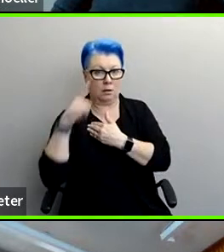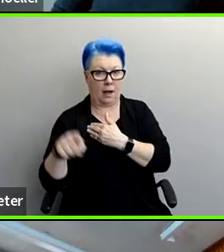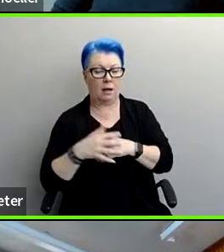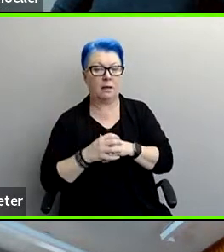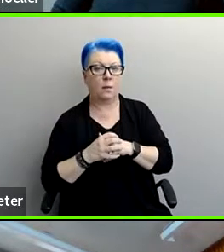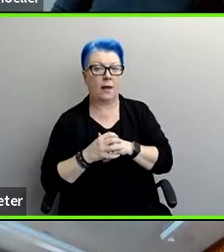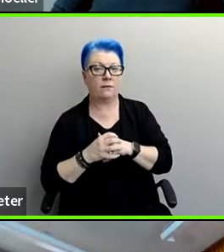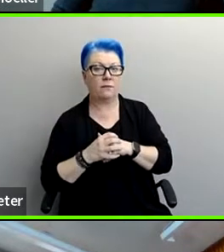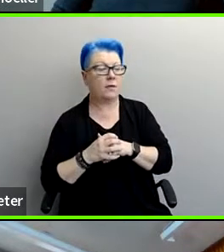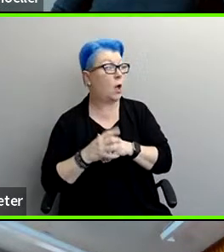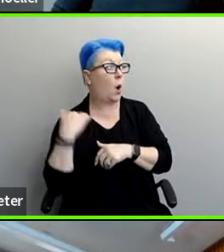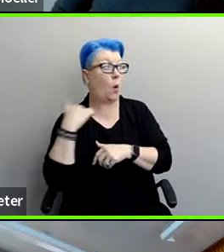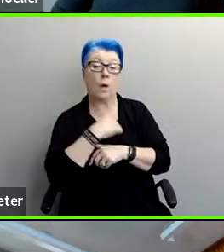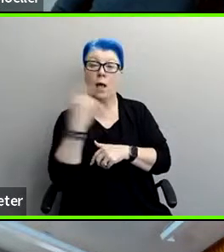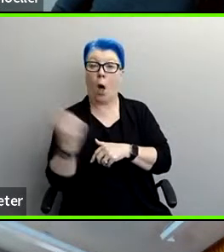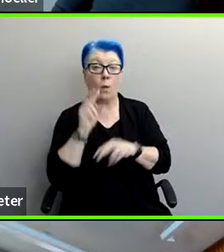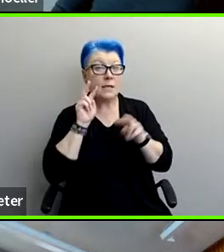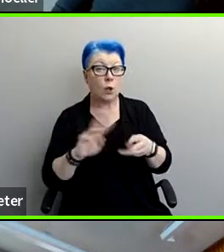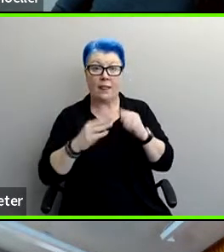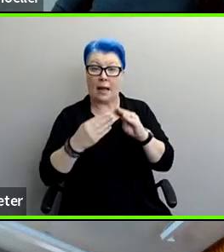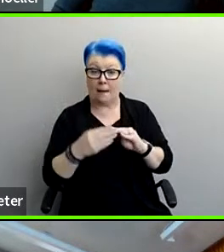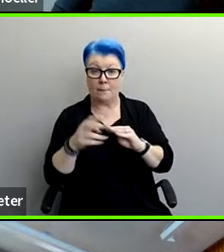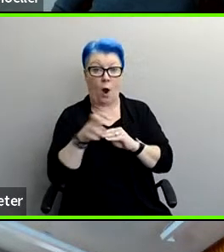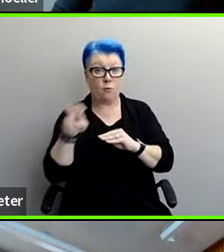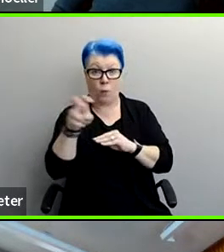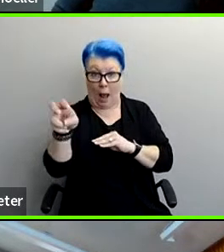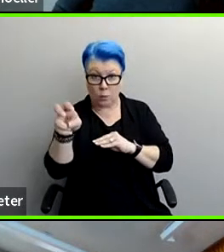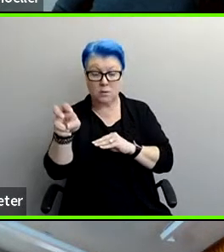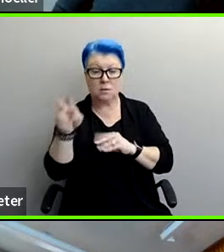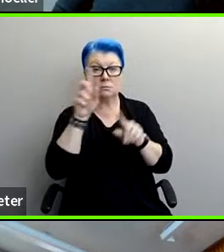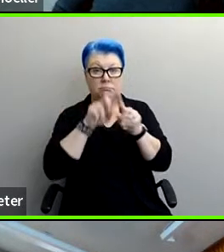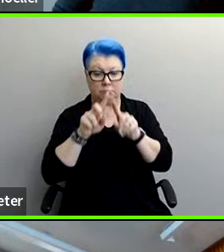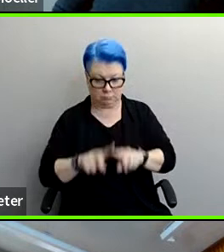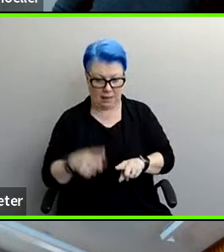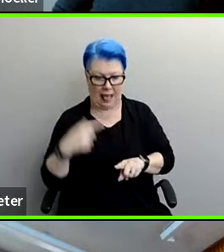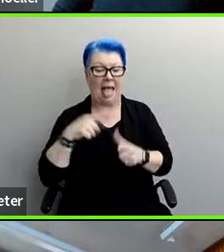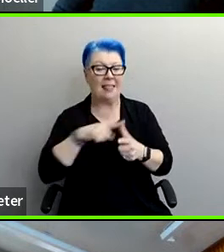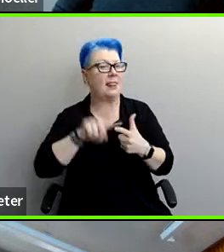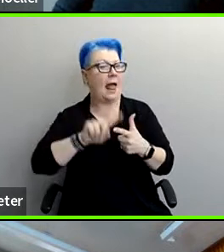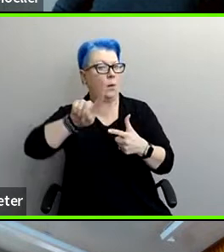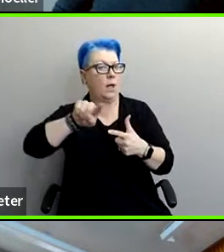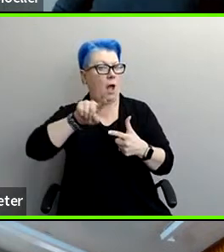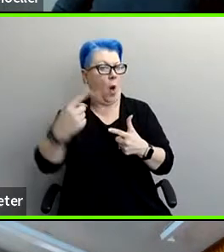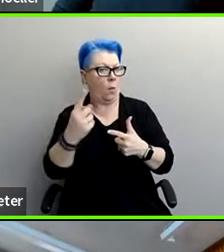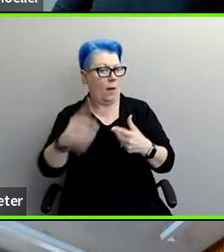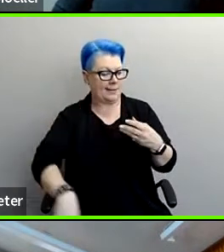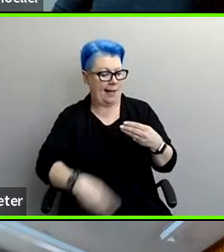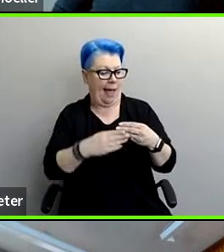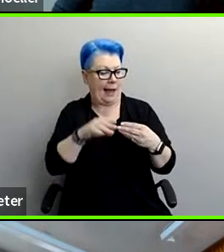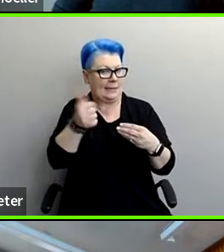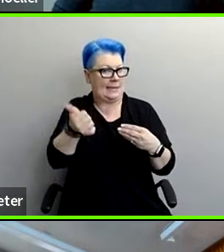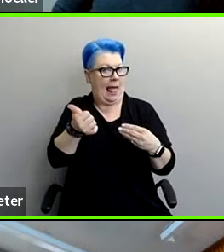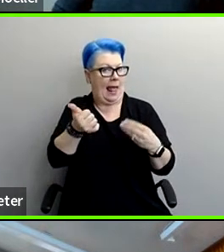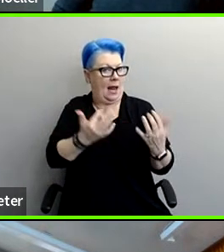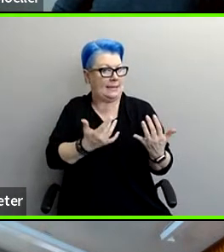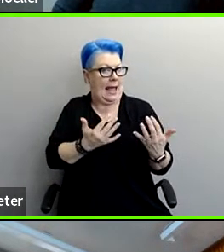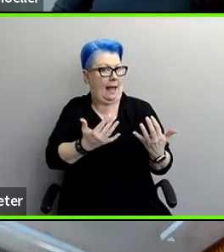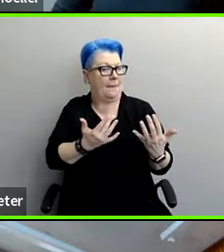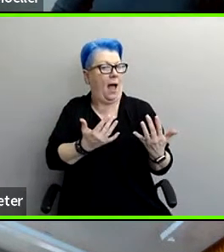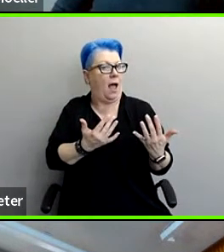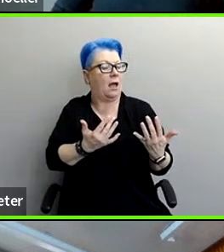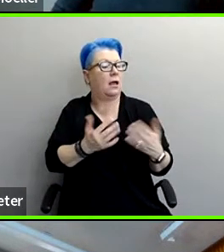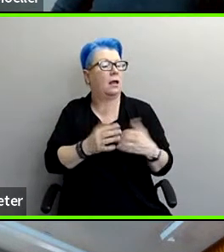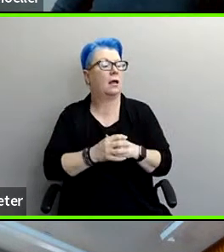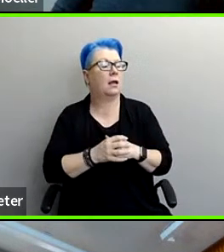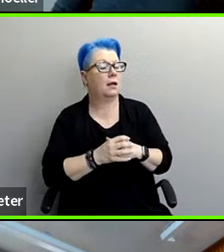We always go with the number of routes that are up there, and then we always put on 10 standby. So our central garage has the number